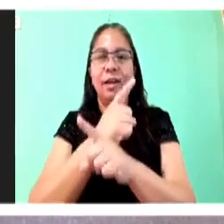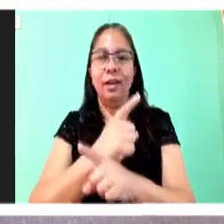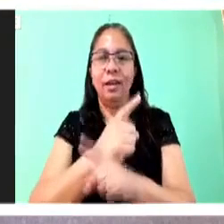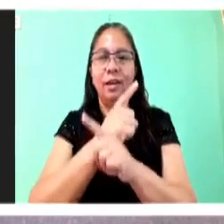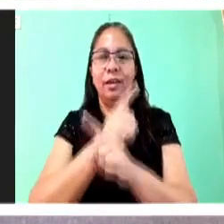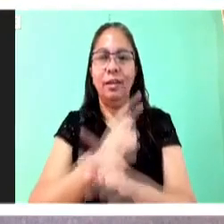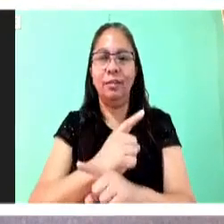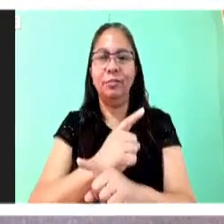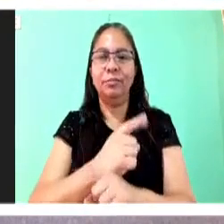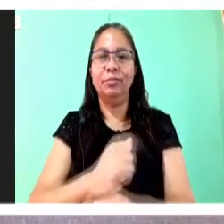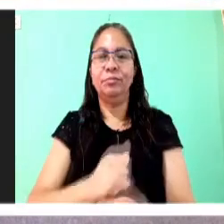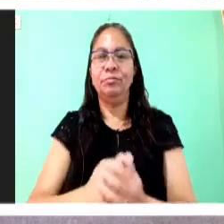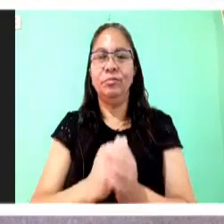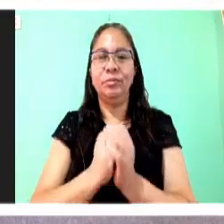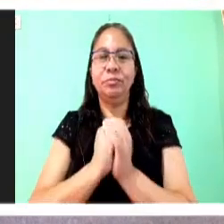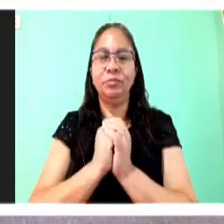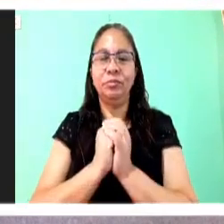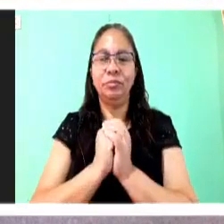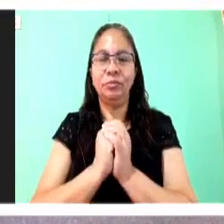Amen.